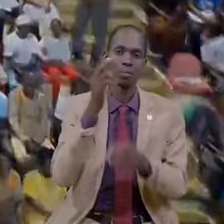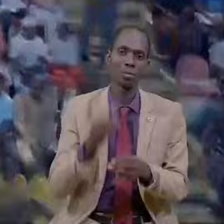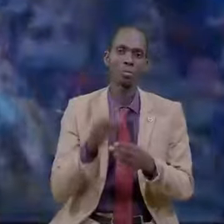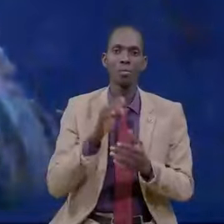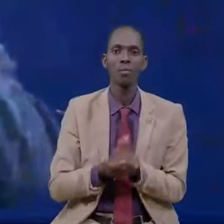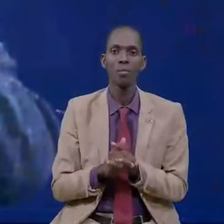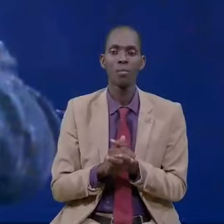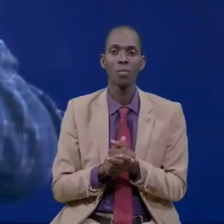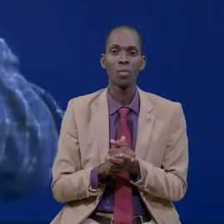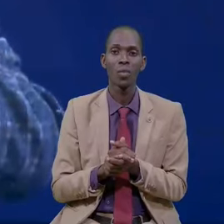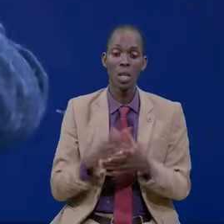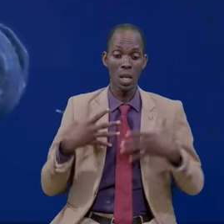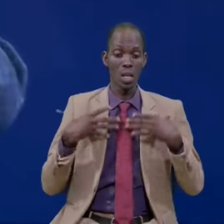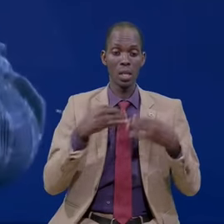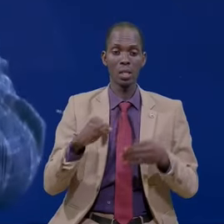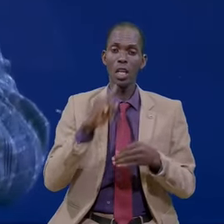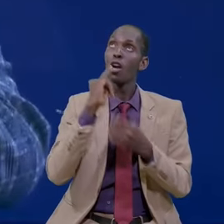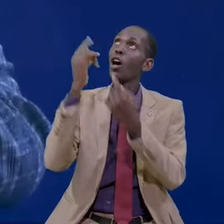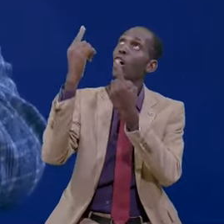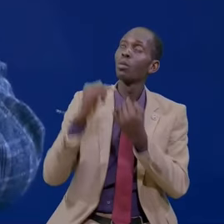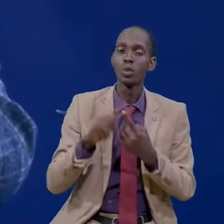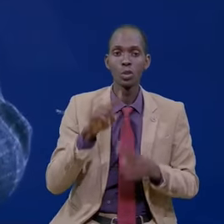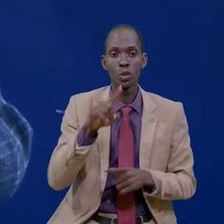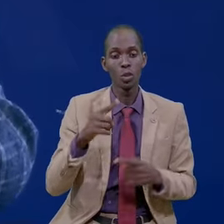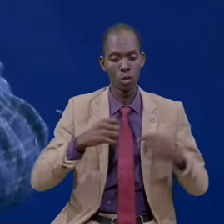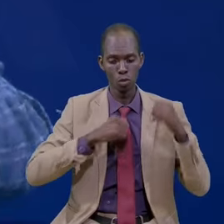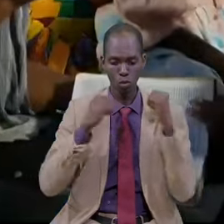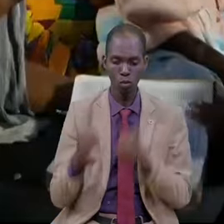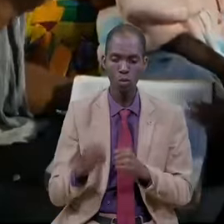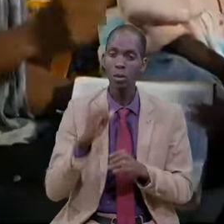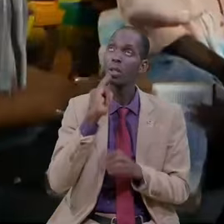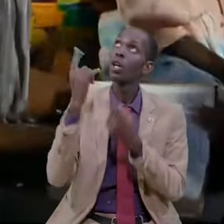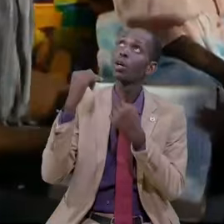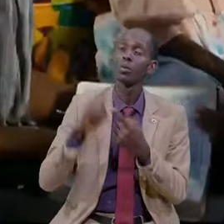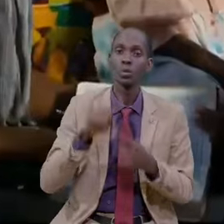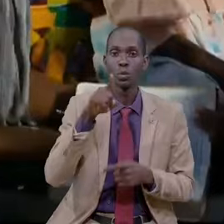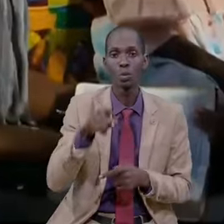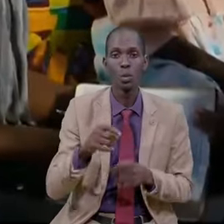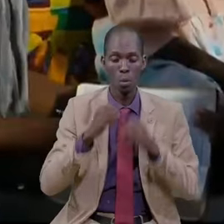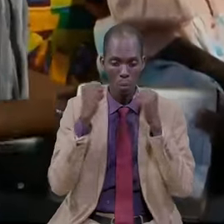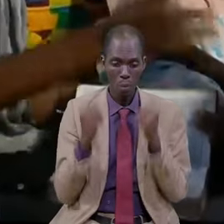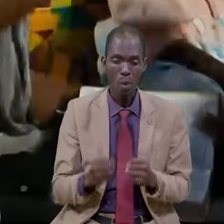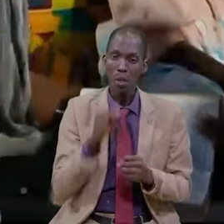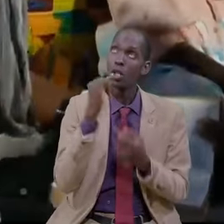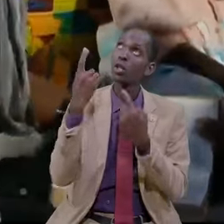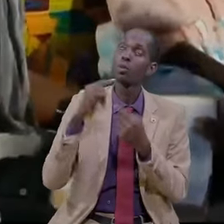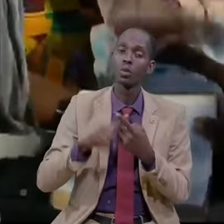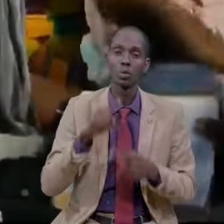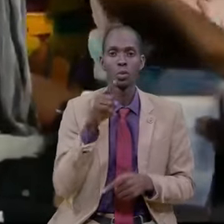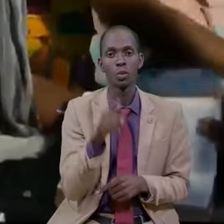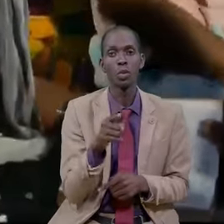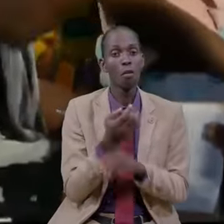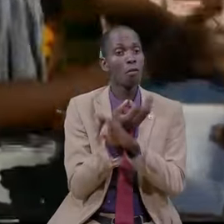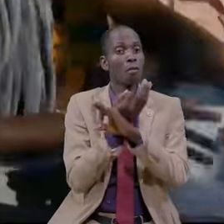healing is coming to you strength is coming to Power is coming to you